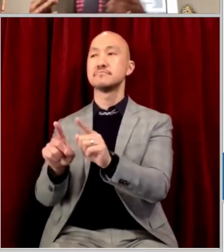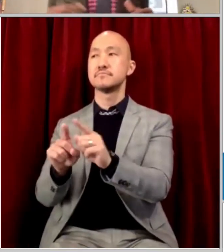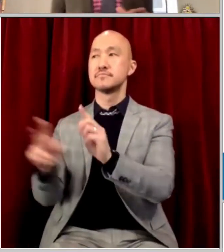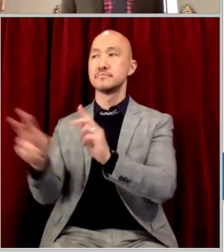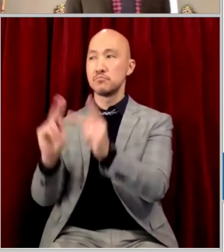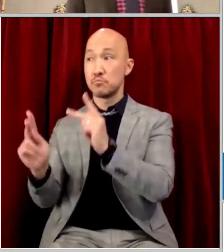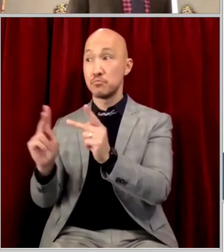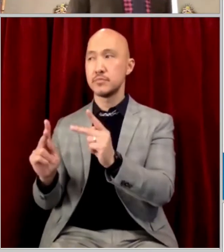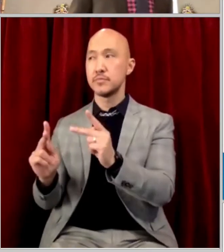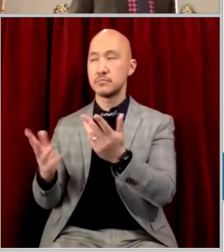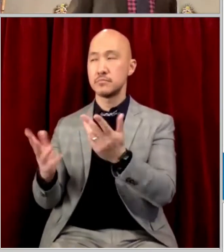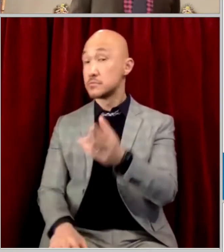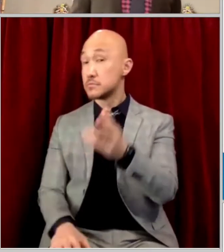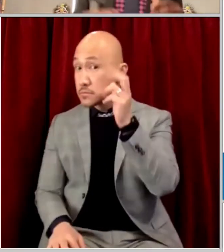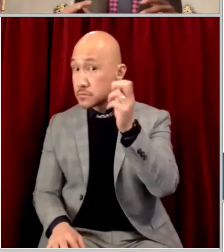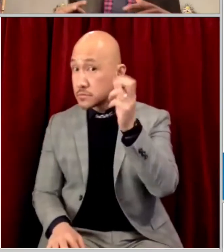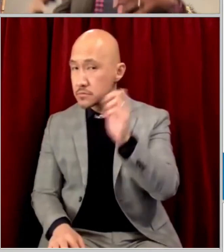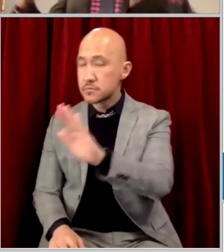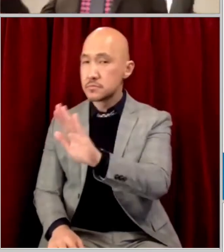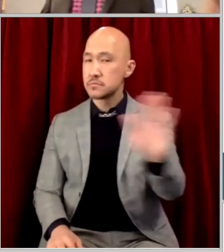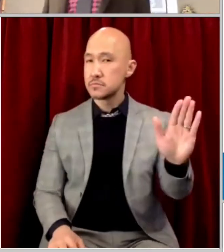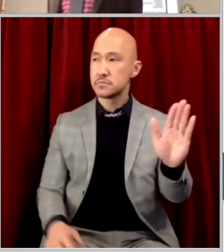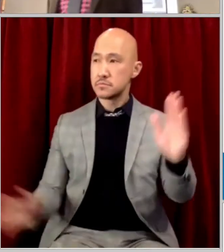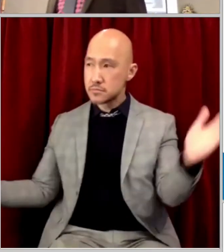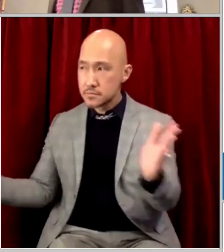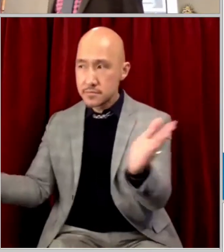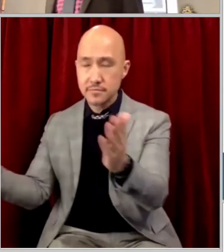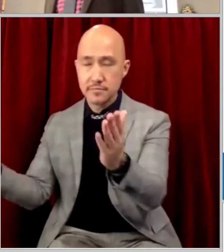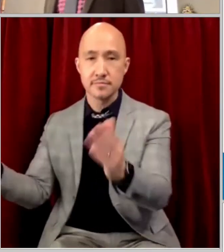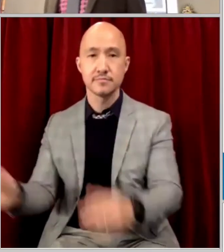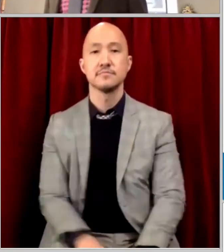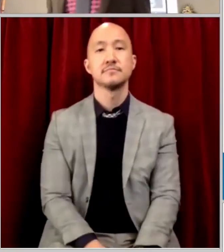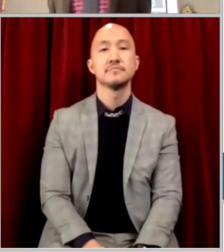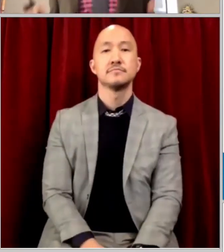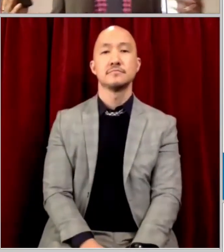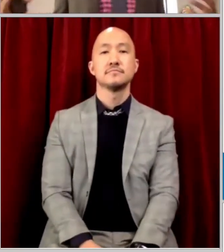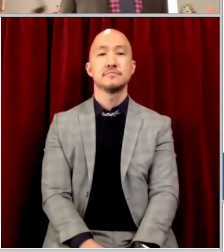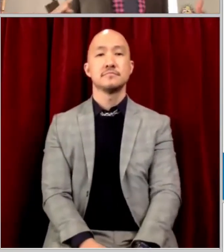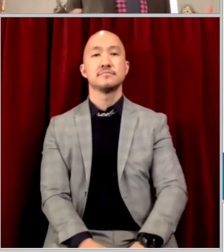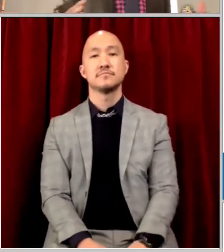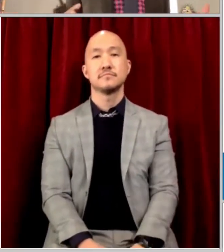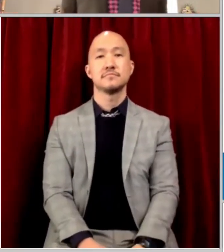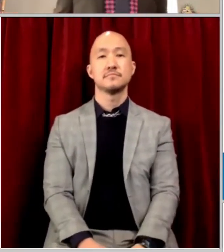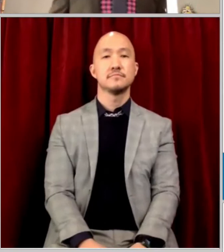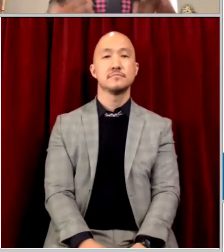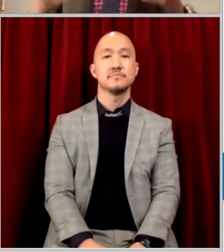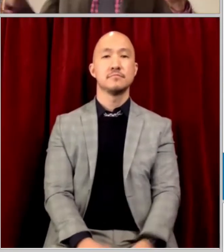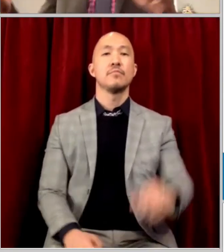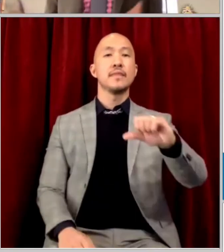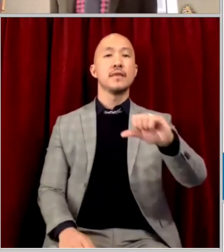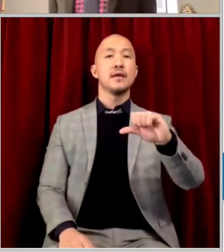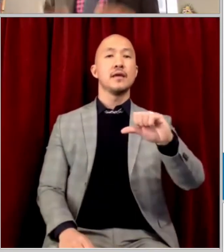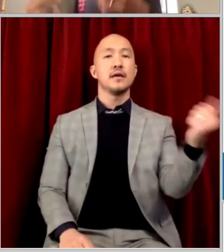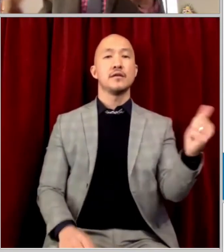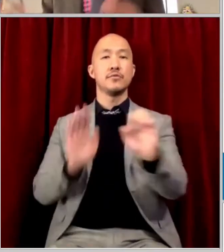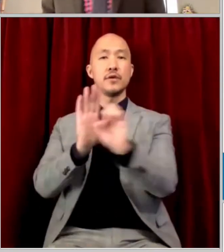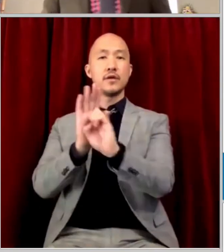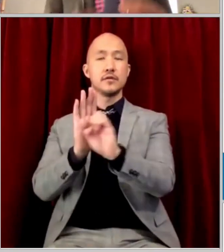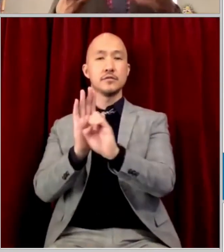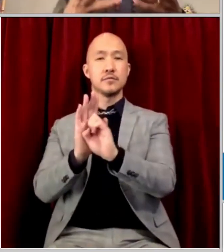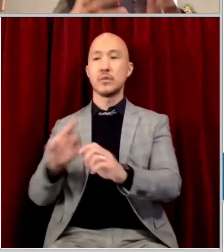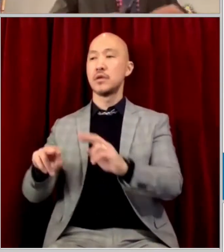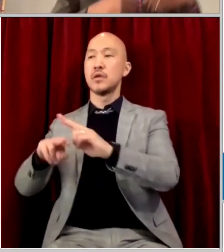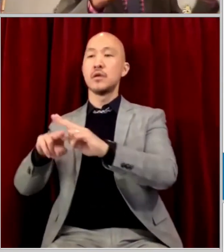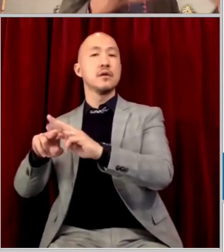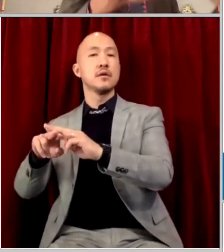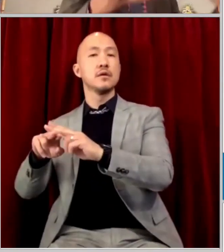that may be less common to us because, you know, we have refrigerators. And so when we want to preserve things, we put it in the refrigerator. Meat, we